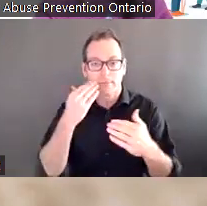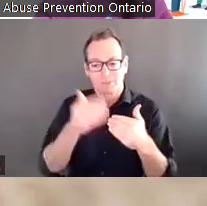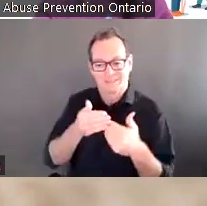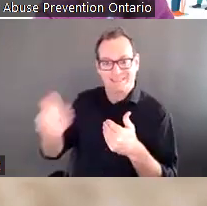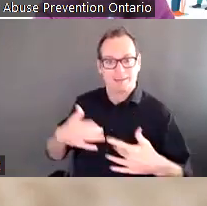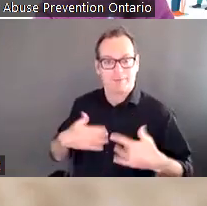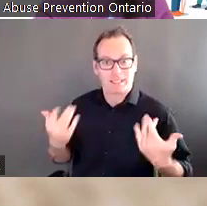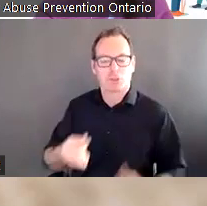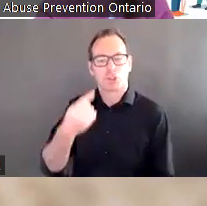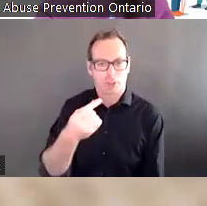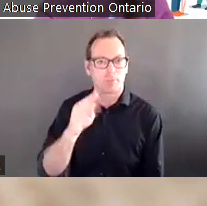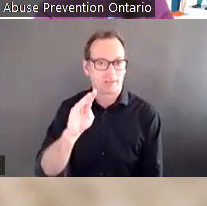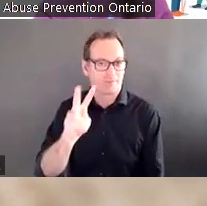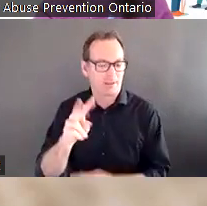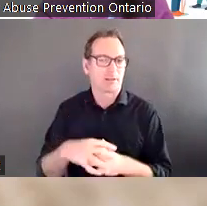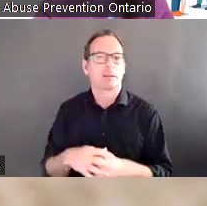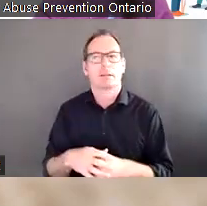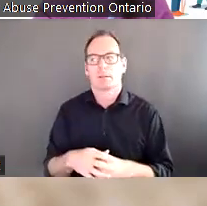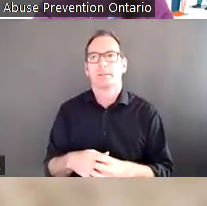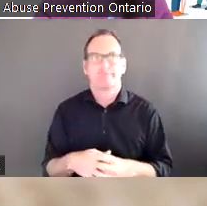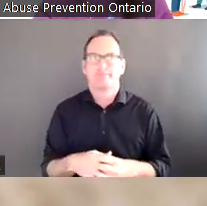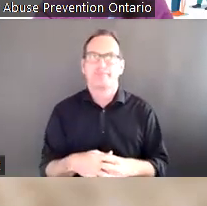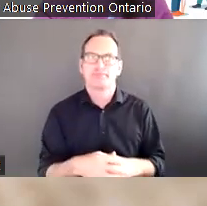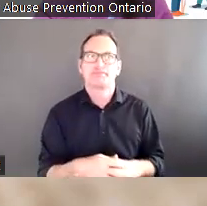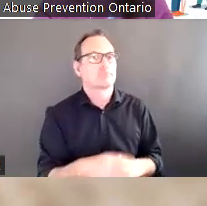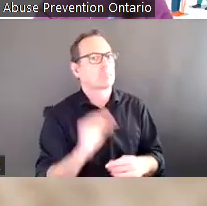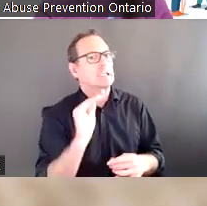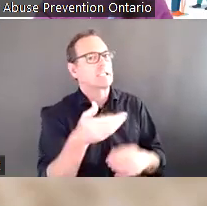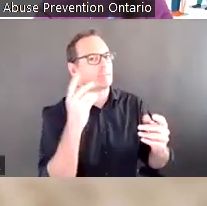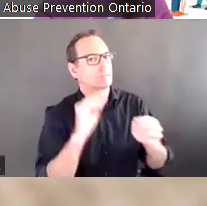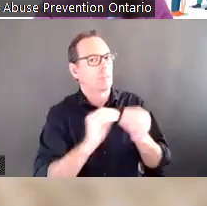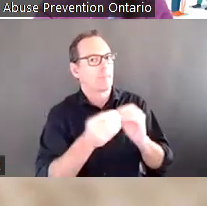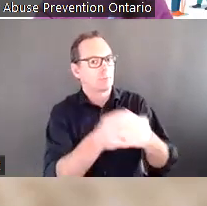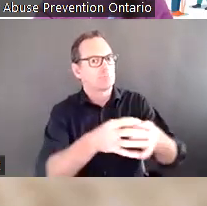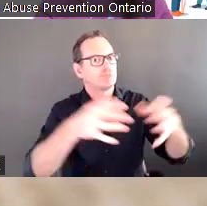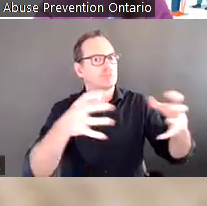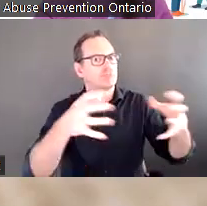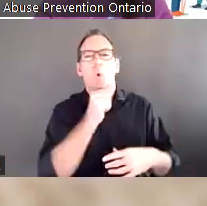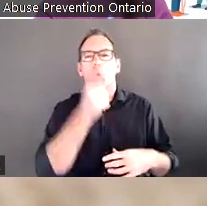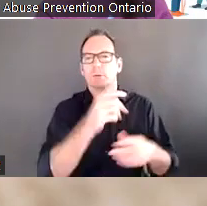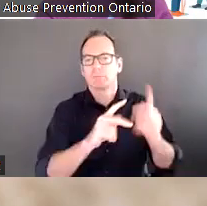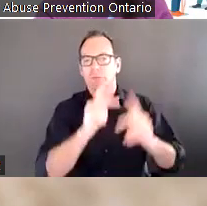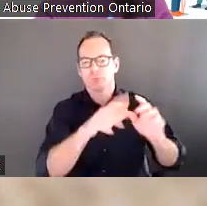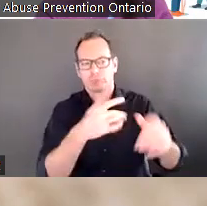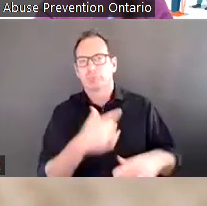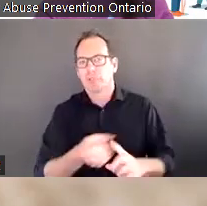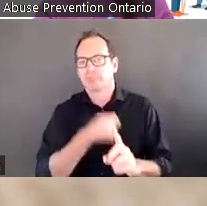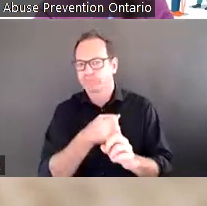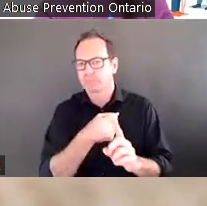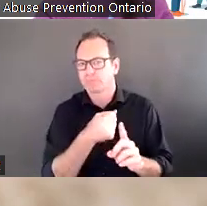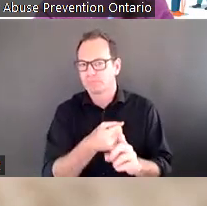unfortunately see more older adults experiencing gender-based violence, and we need to have that conversation and continue